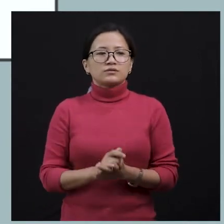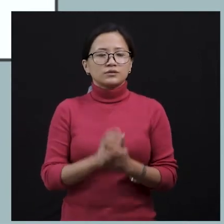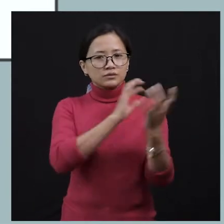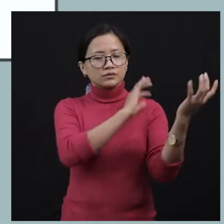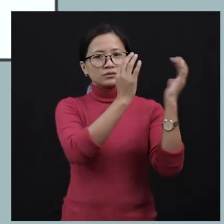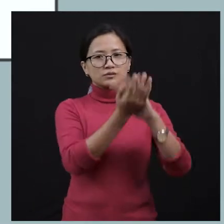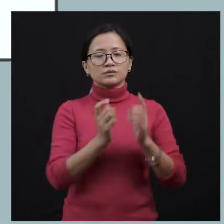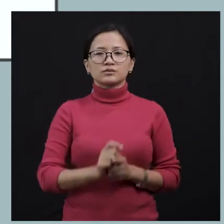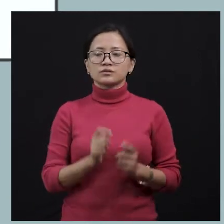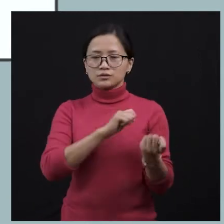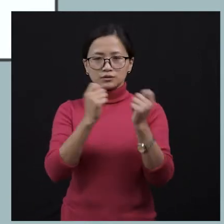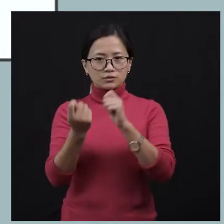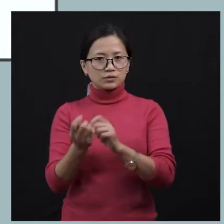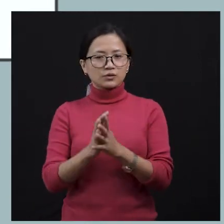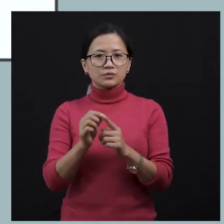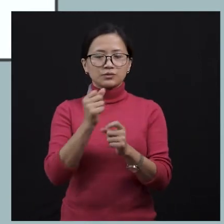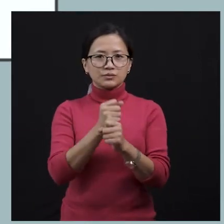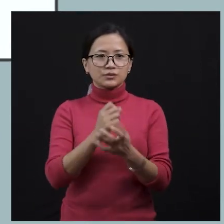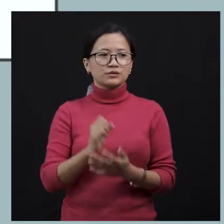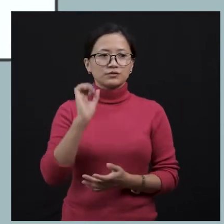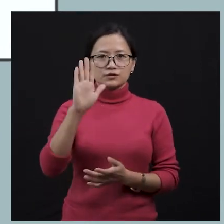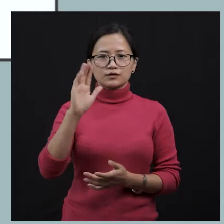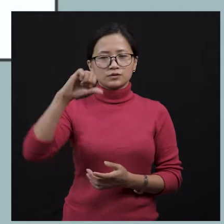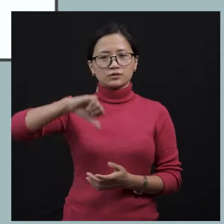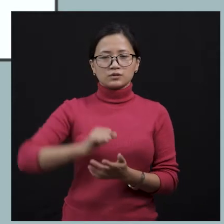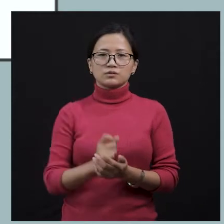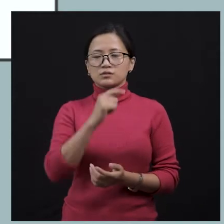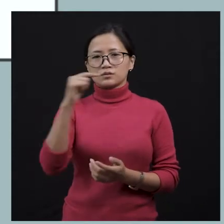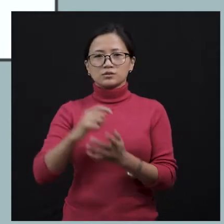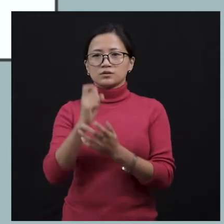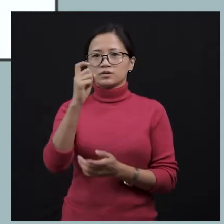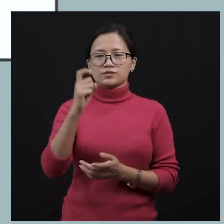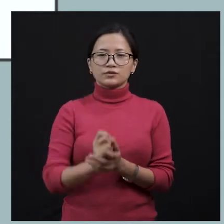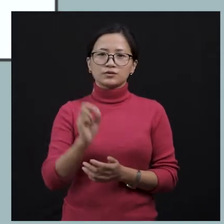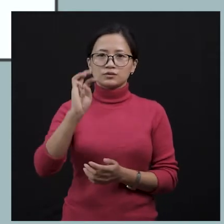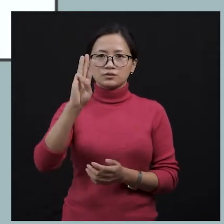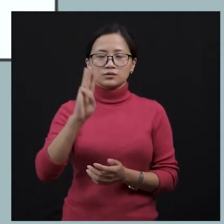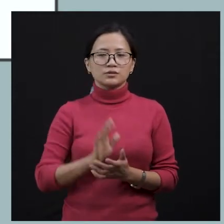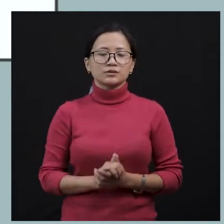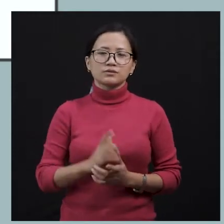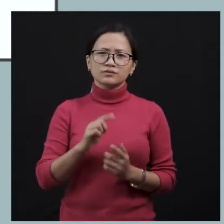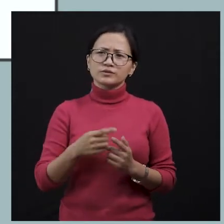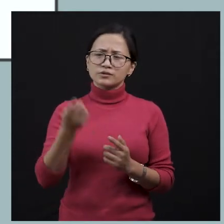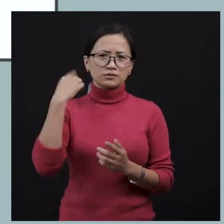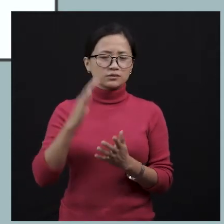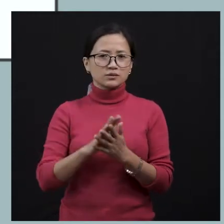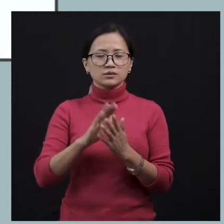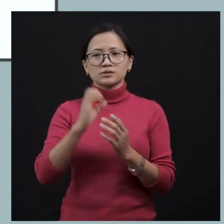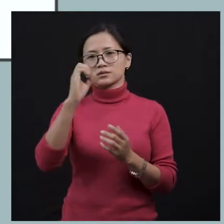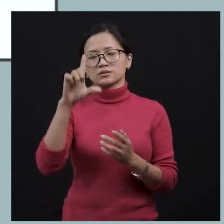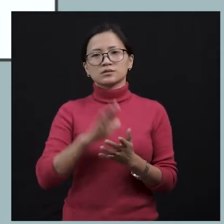page 59 to 73. Now students, in our last class, I have shown you